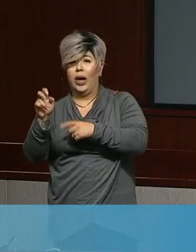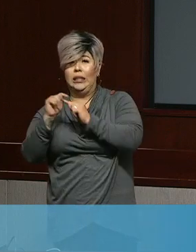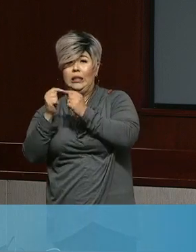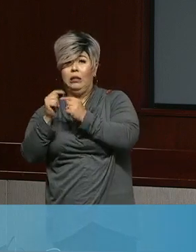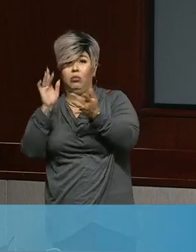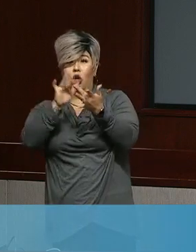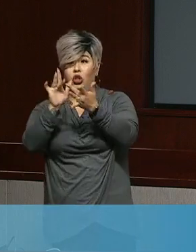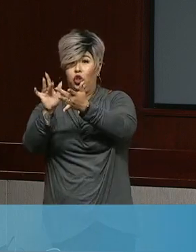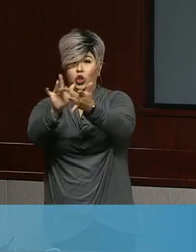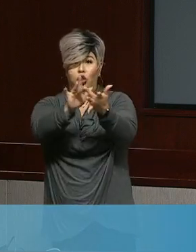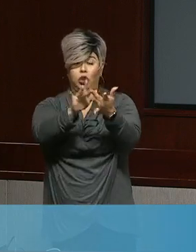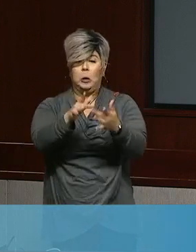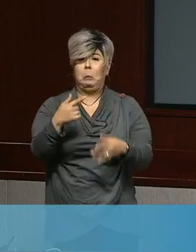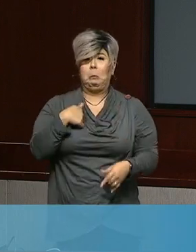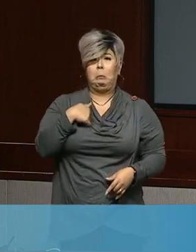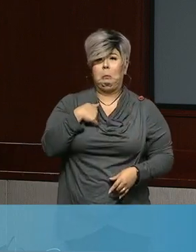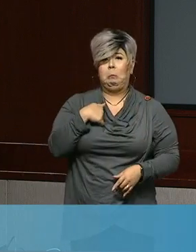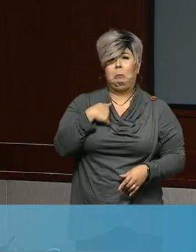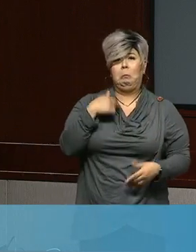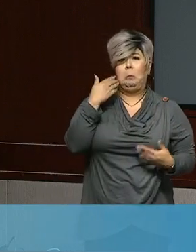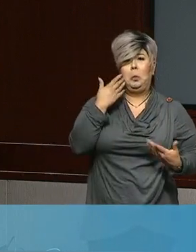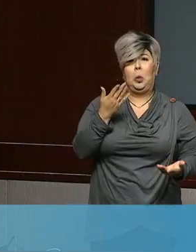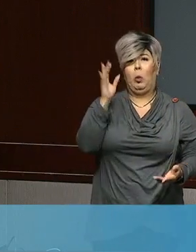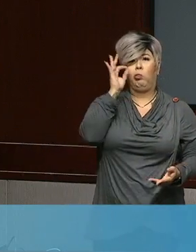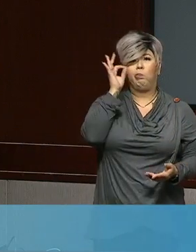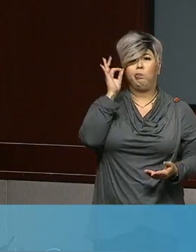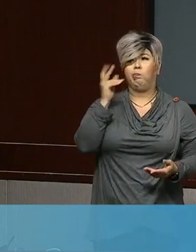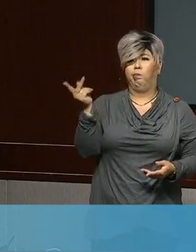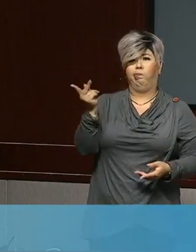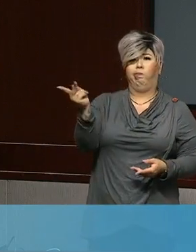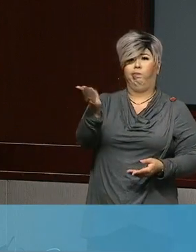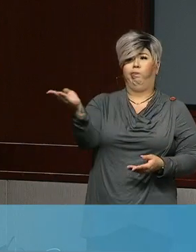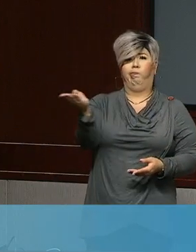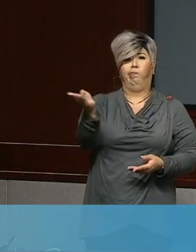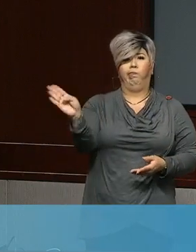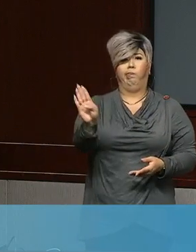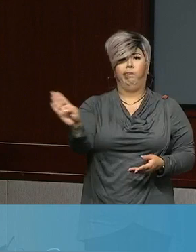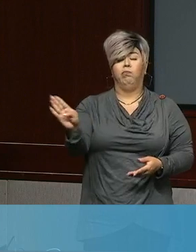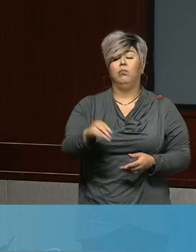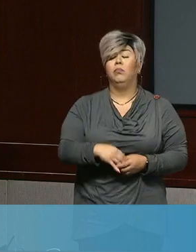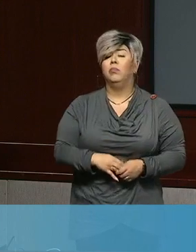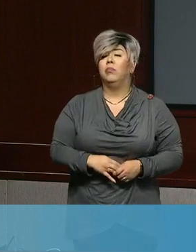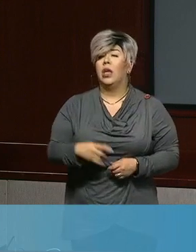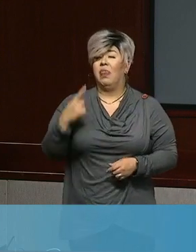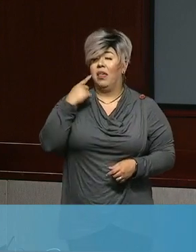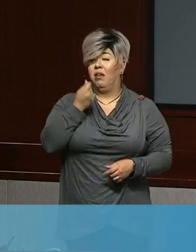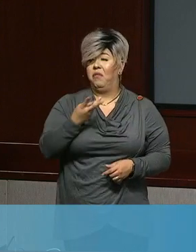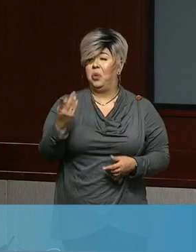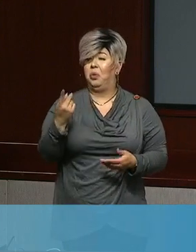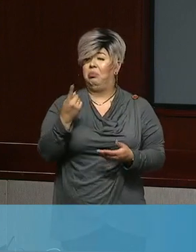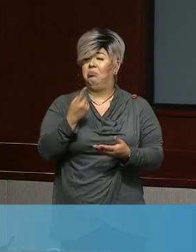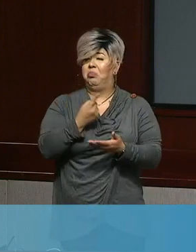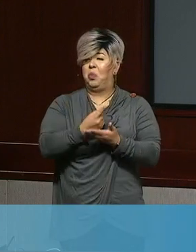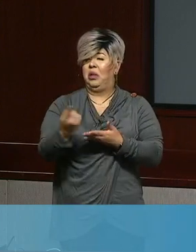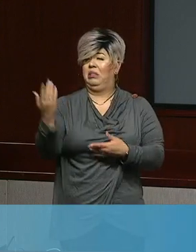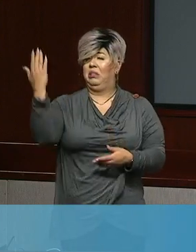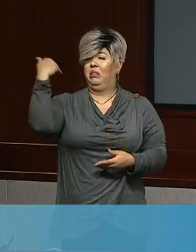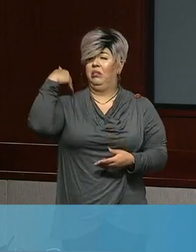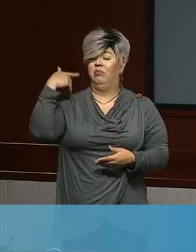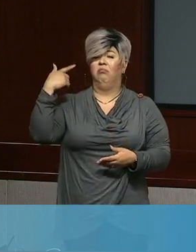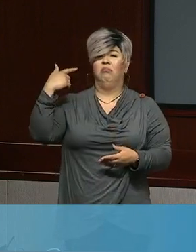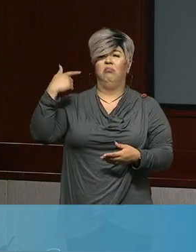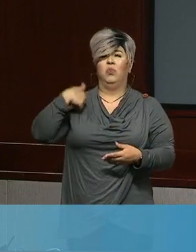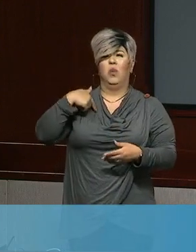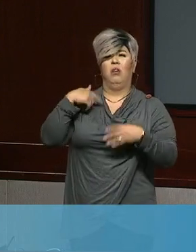state to area businesses. A couple of weeks ago, I believe, in a call with the